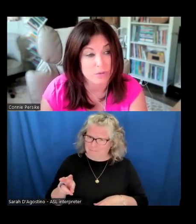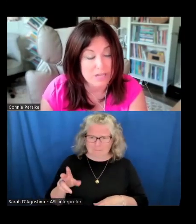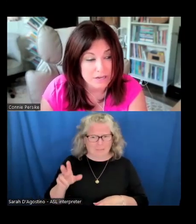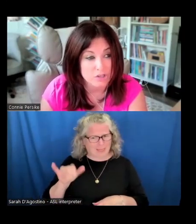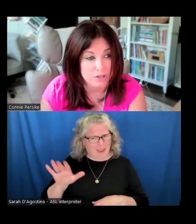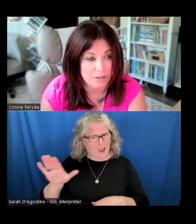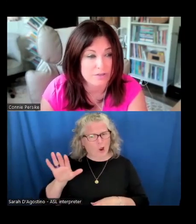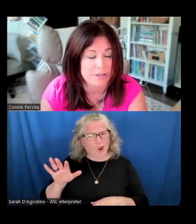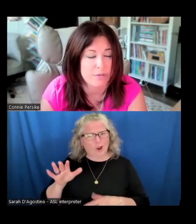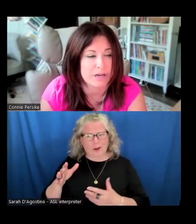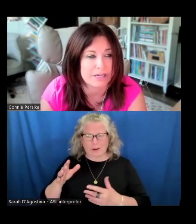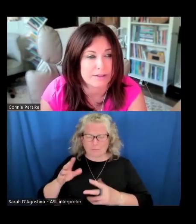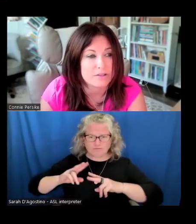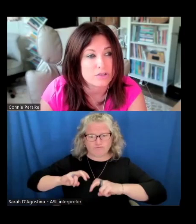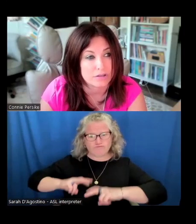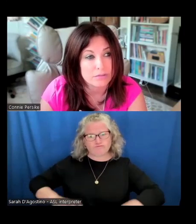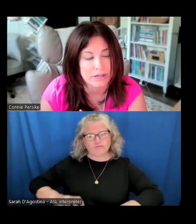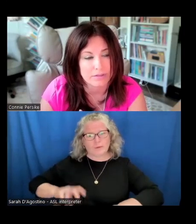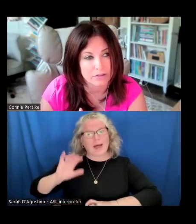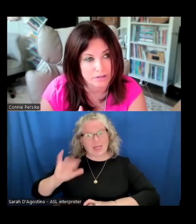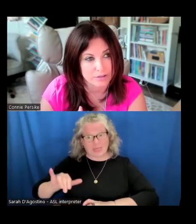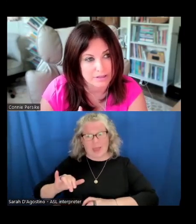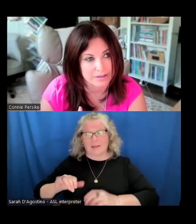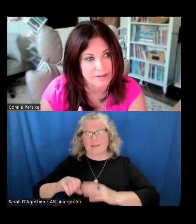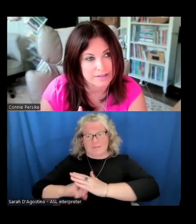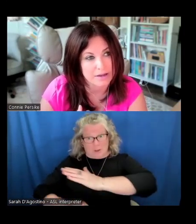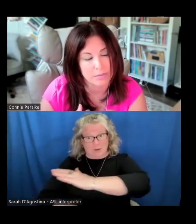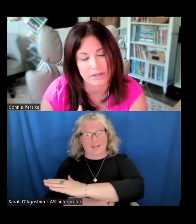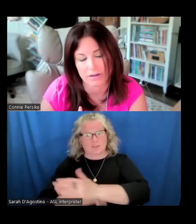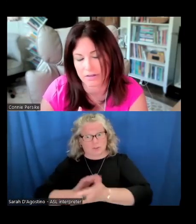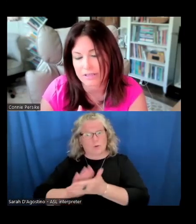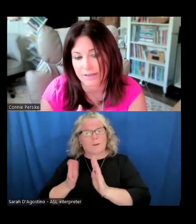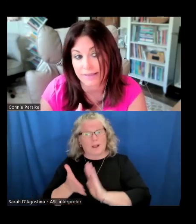the foundation of self-regulation. We have learned within the